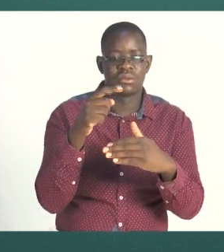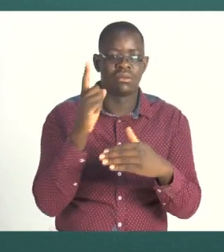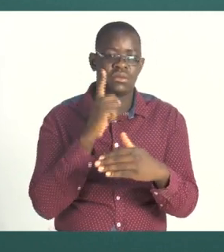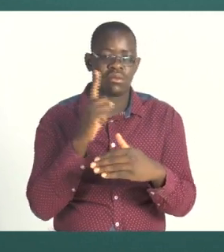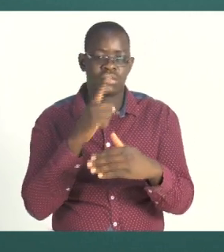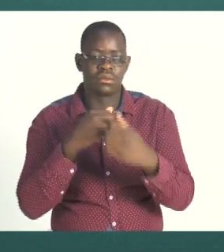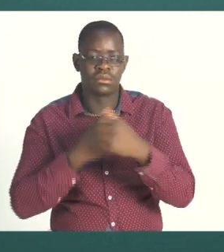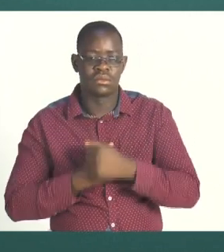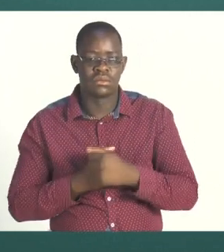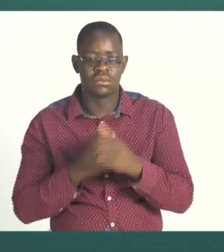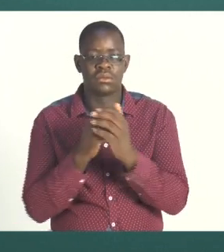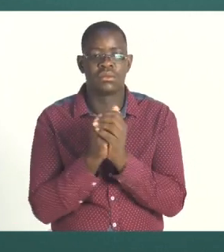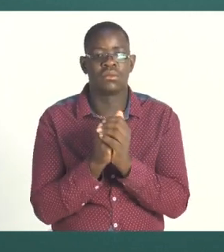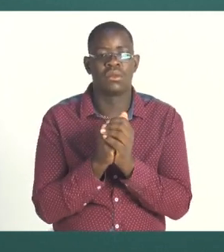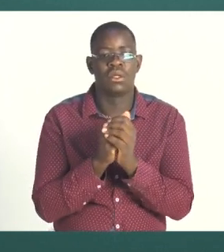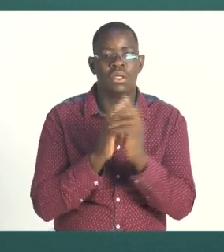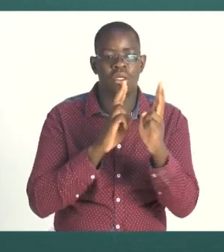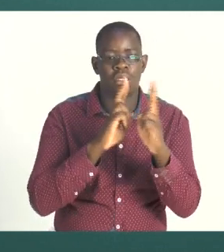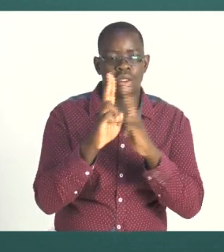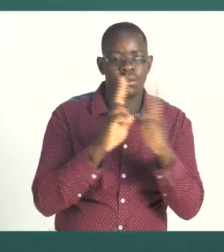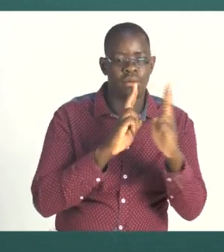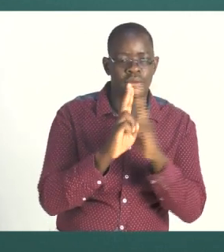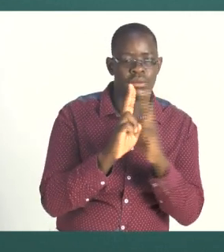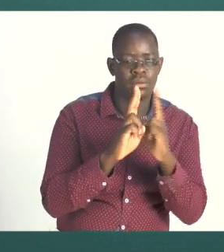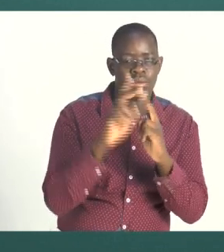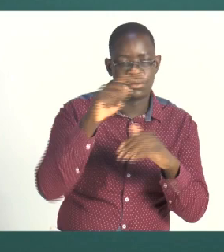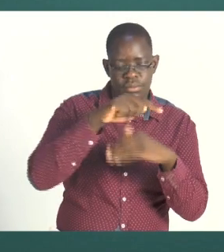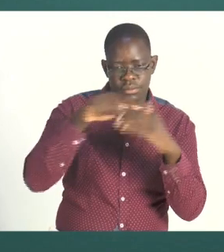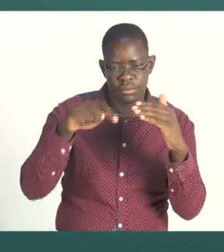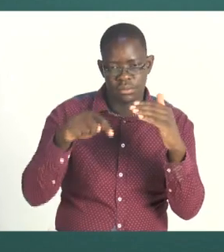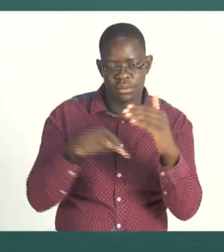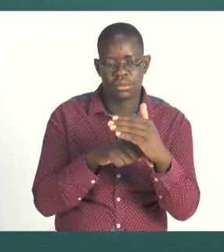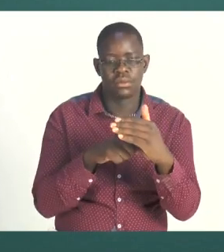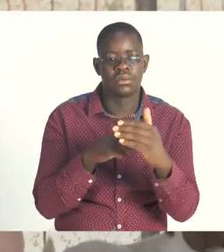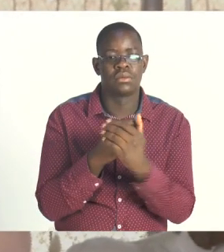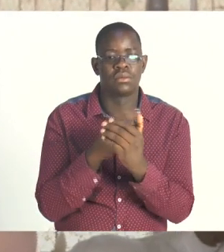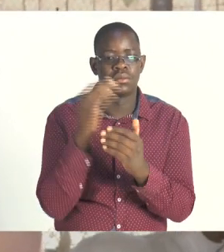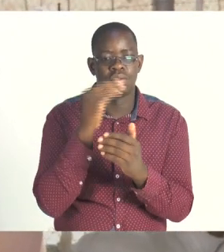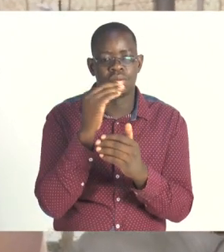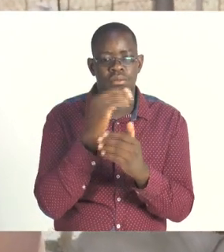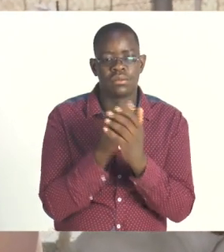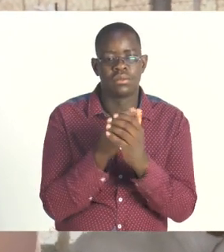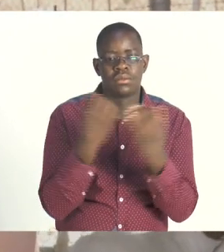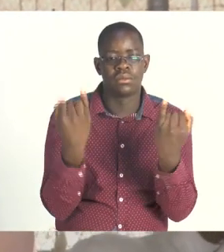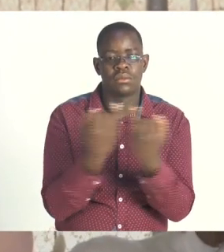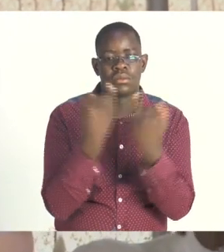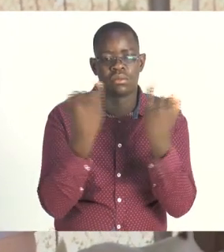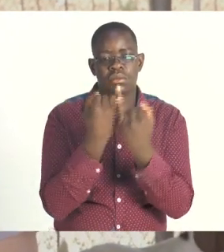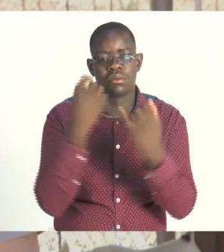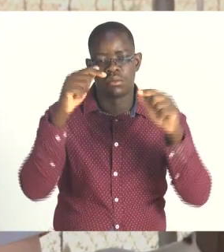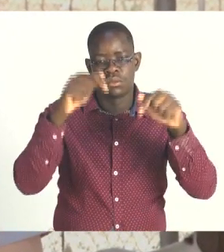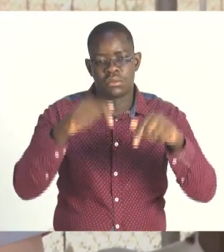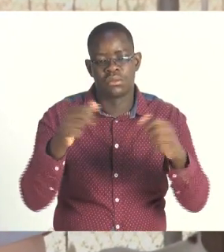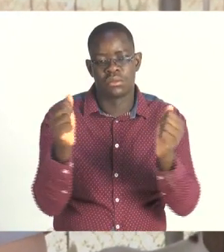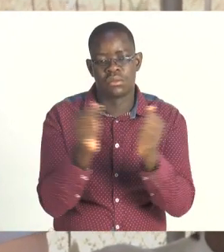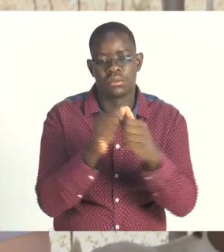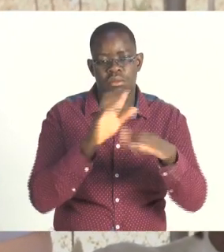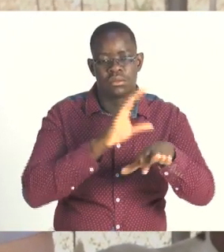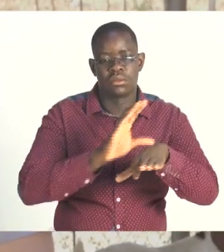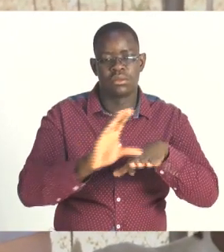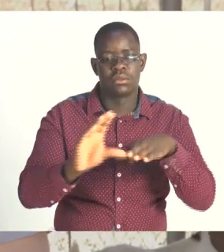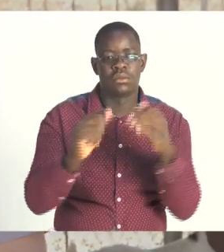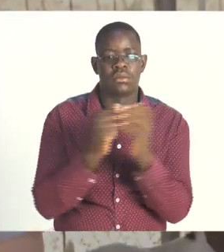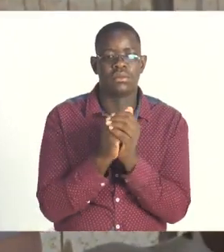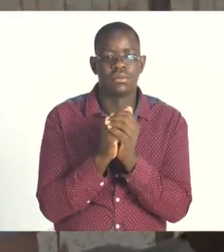management, and to describe types of intensive grazing systems. Enjoy today's lesson with NAMCOL.